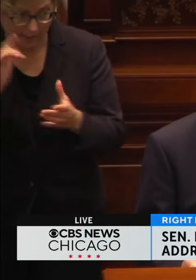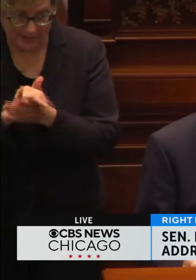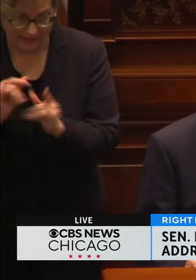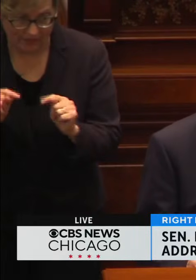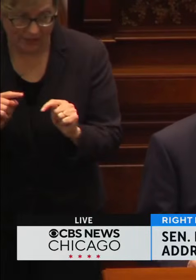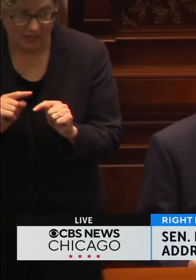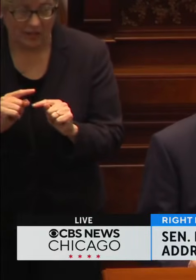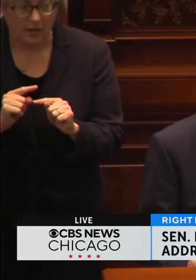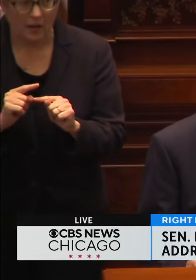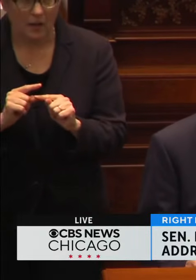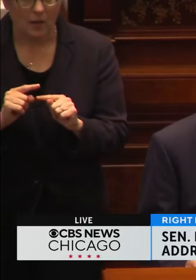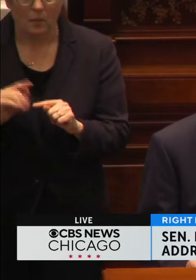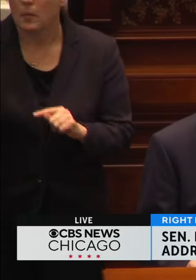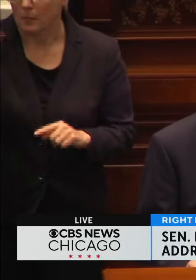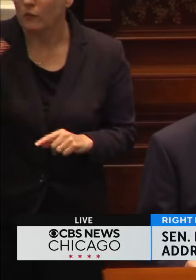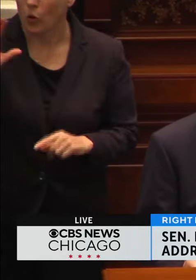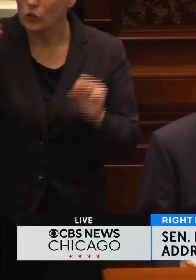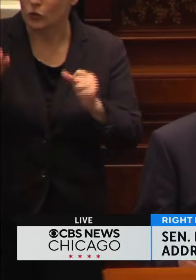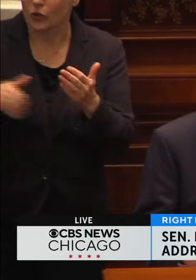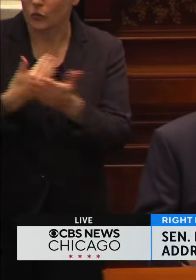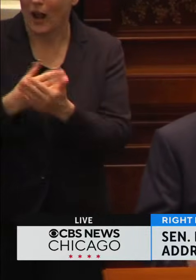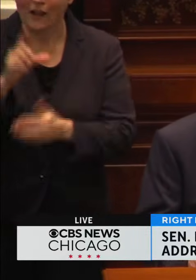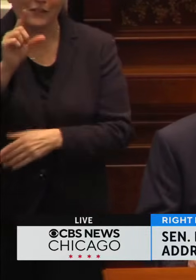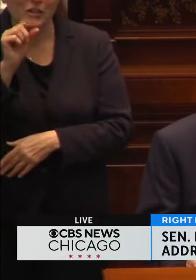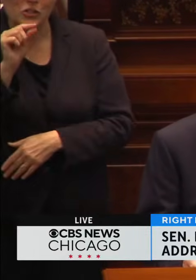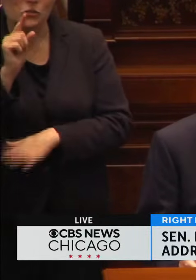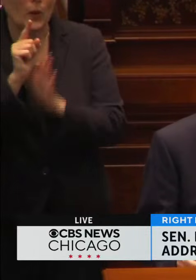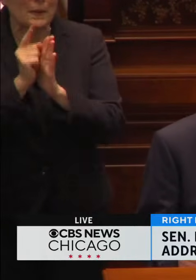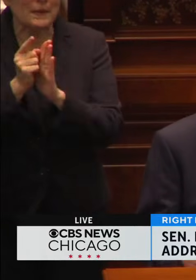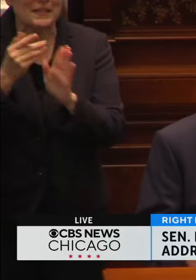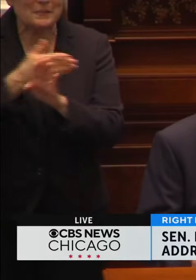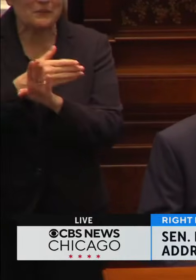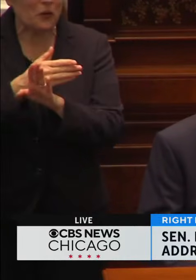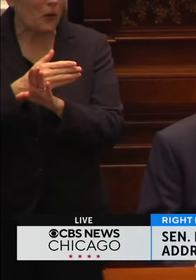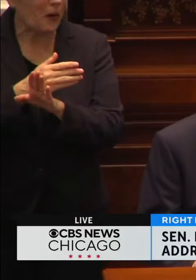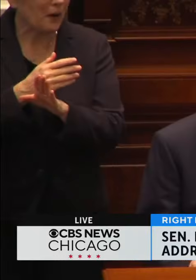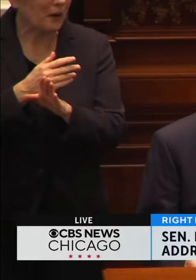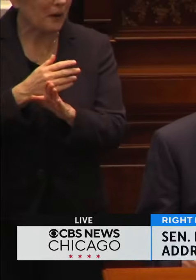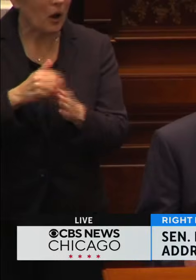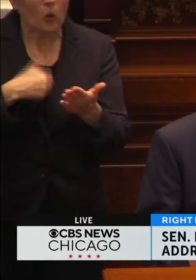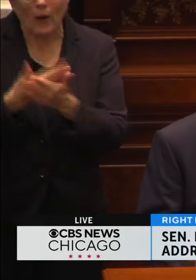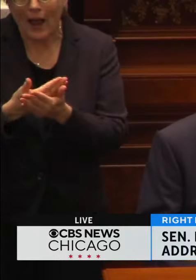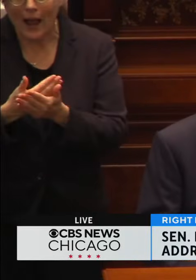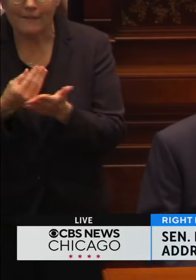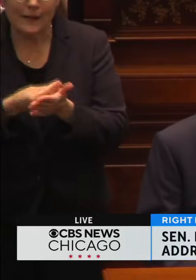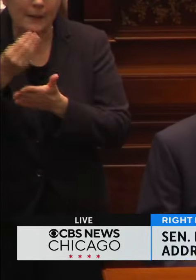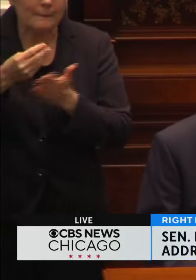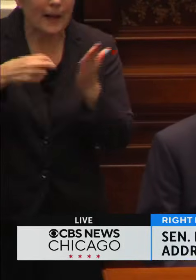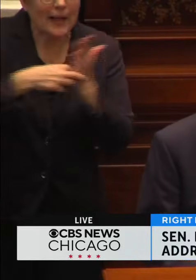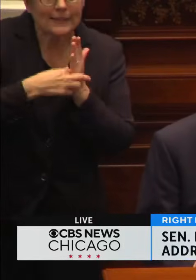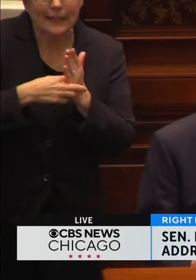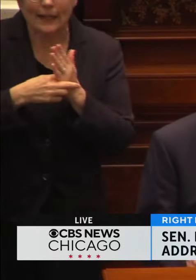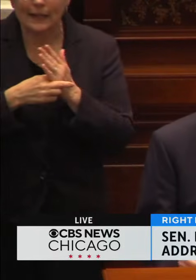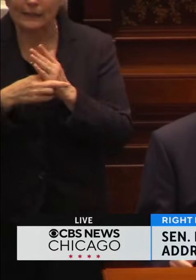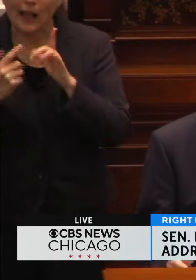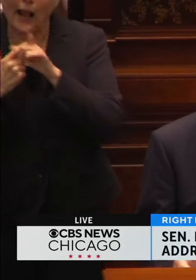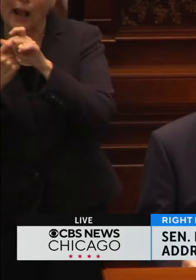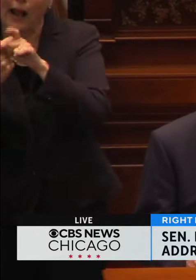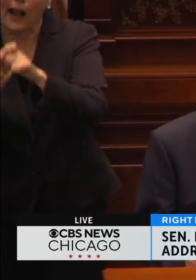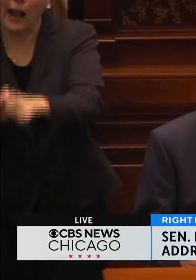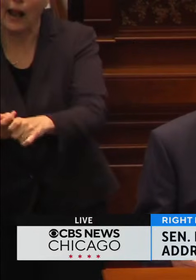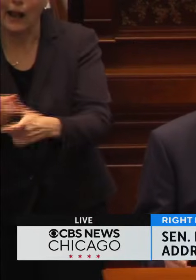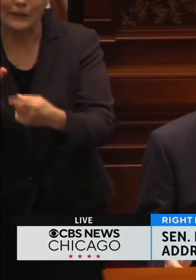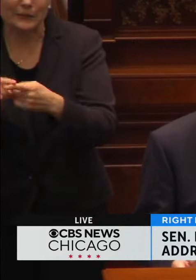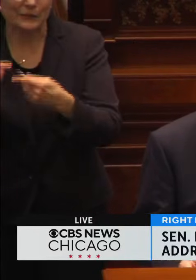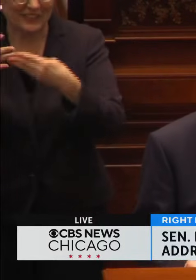racing in with 20 minutes before the plane took off, buy a ticket, get a boarding pass, and make it to the gate in time. That was before TSA,